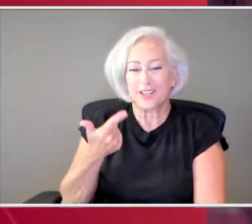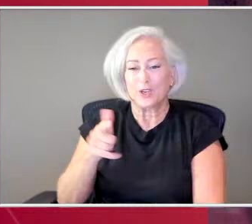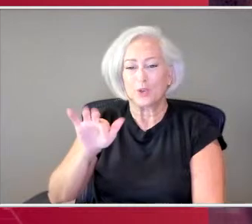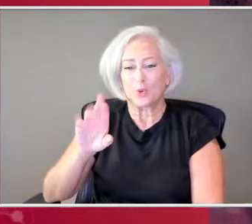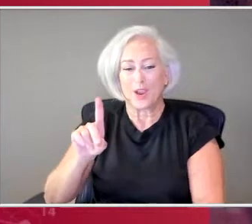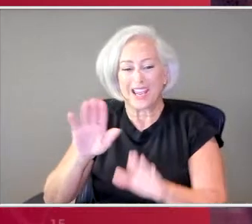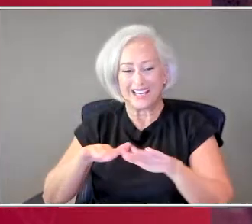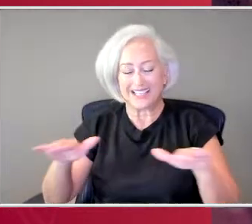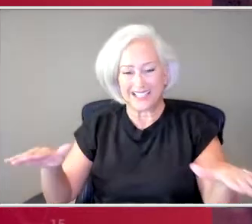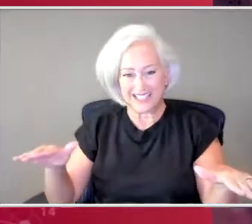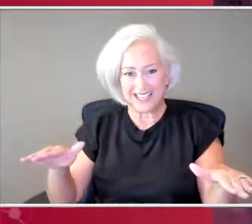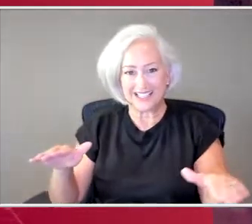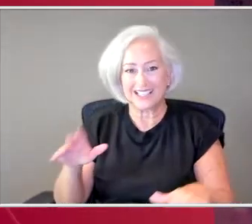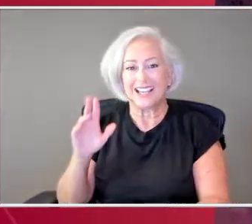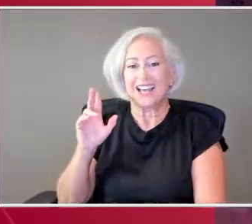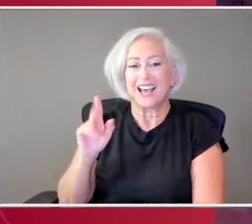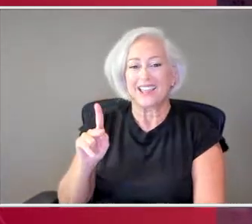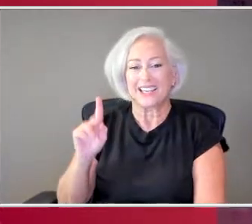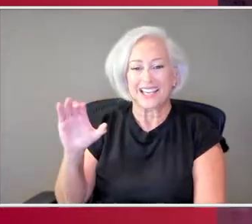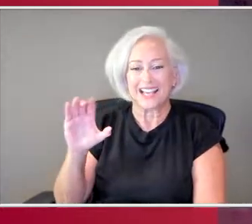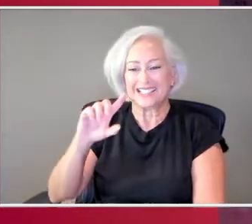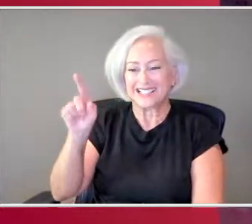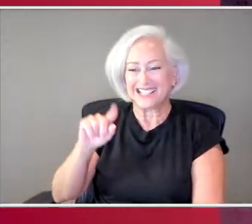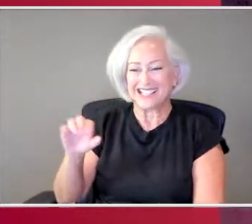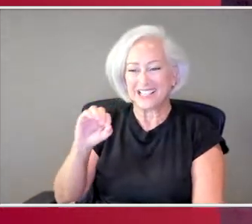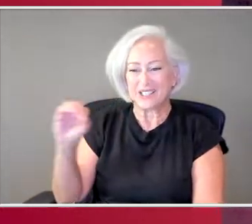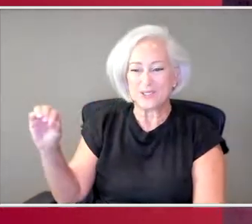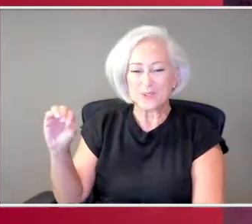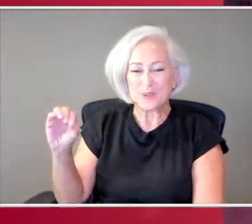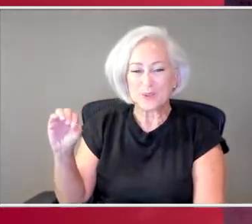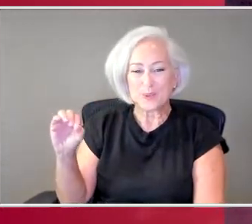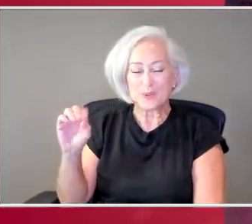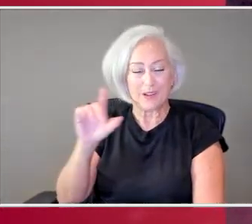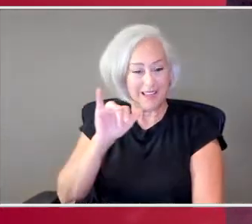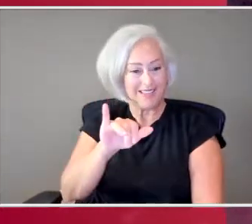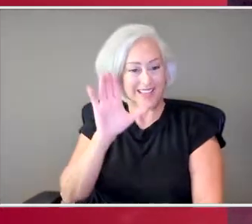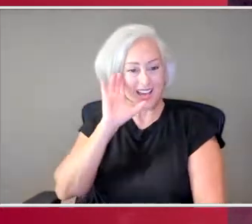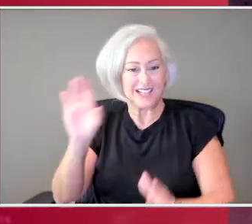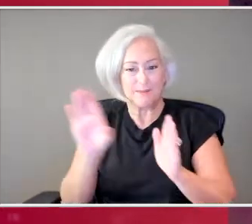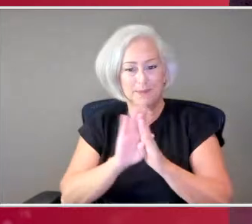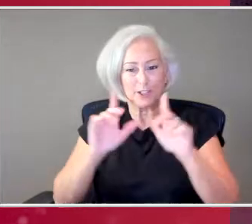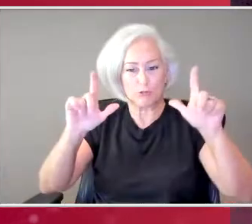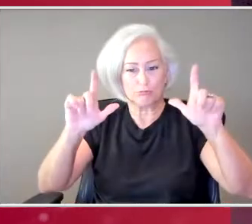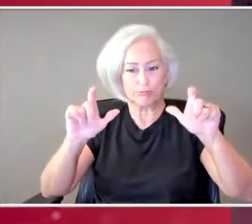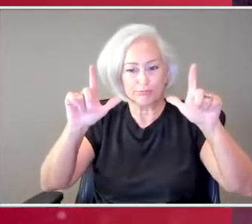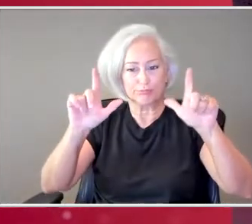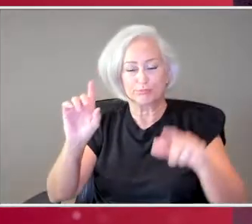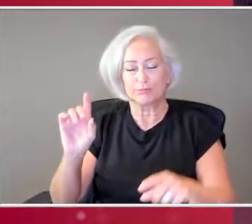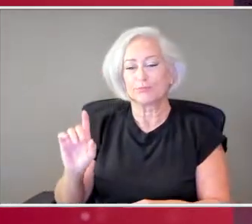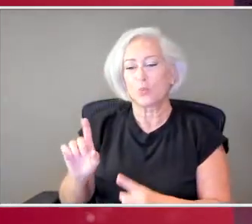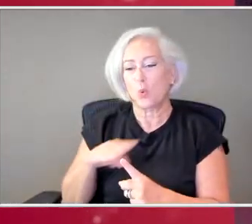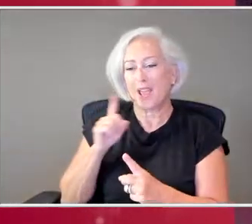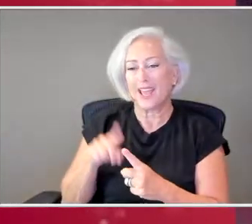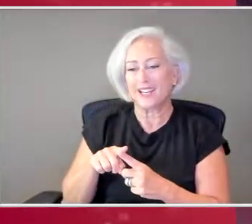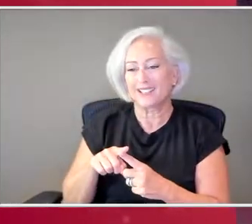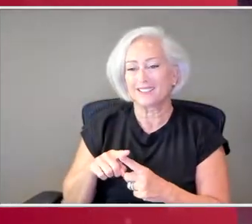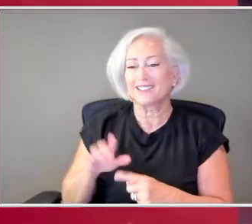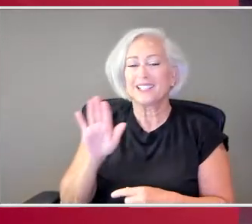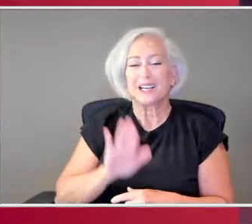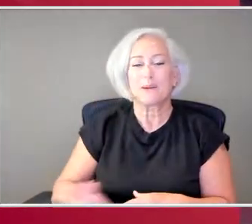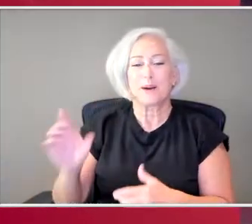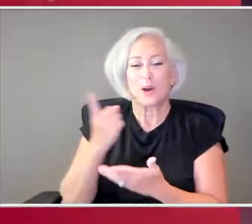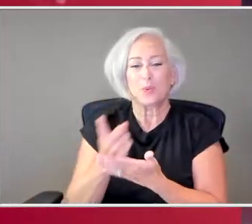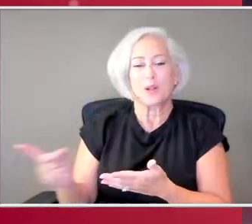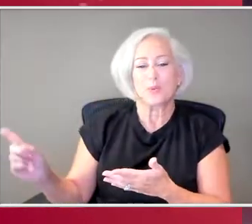at the Kansas City Zoo. When was this picture taken, Dr. Fabian? About a week ago at Glow